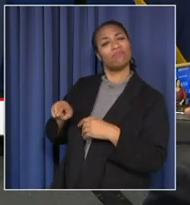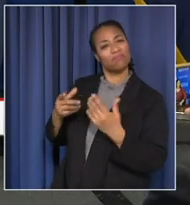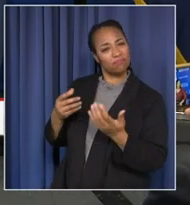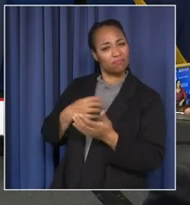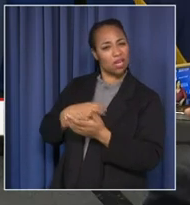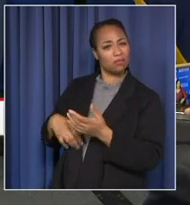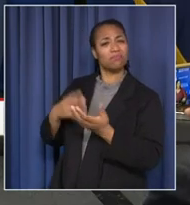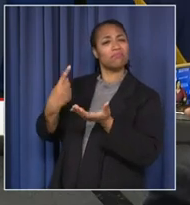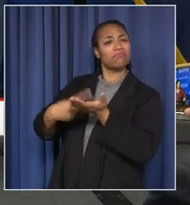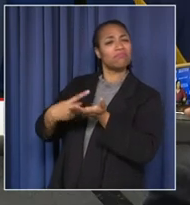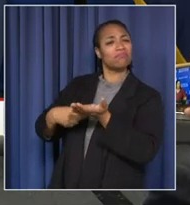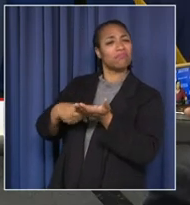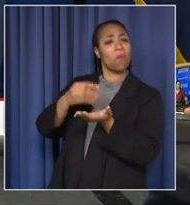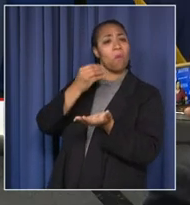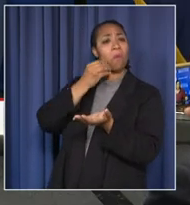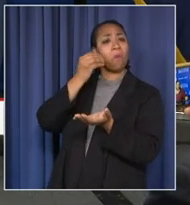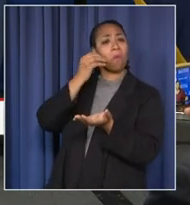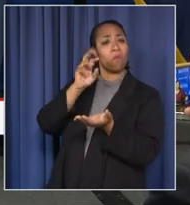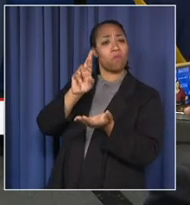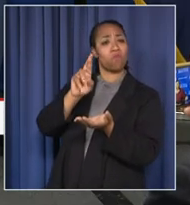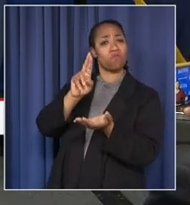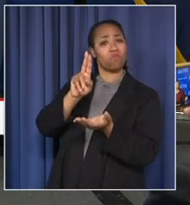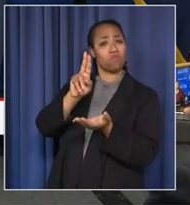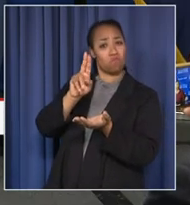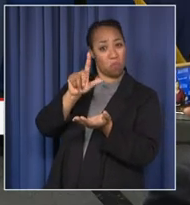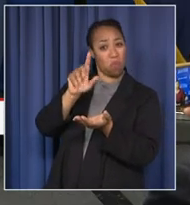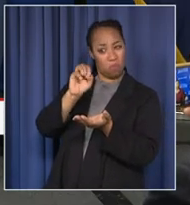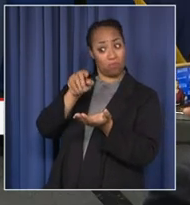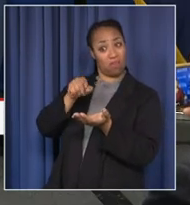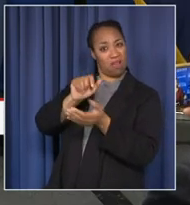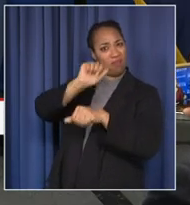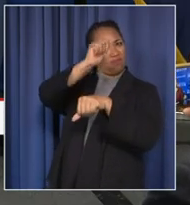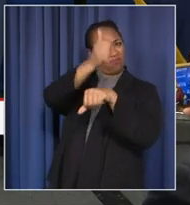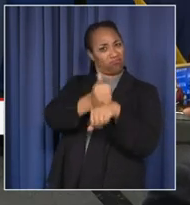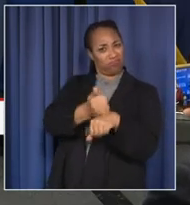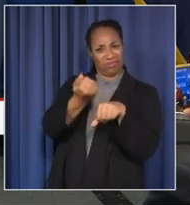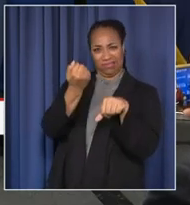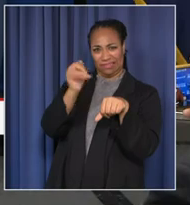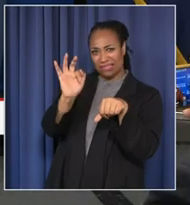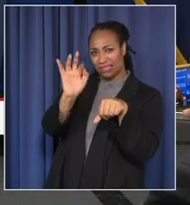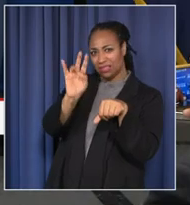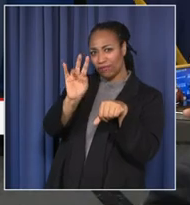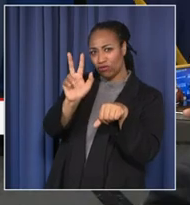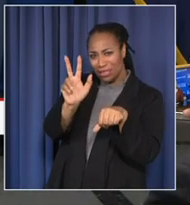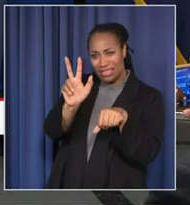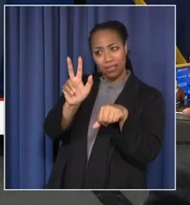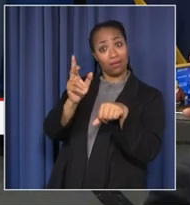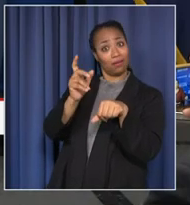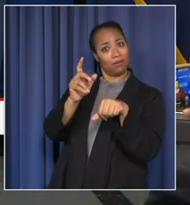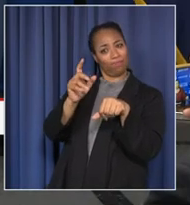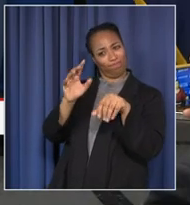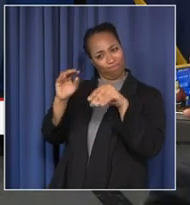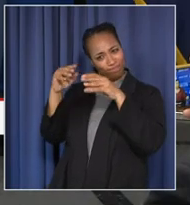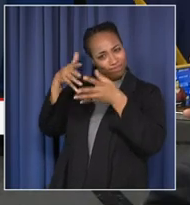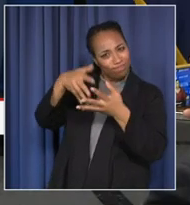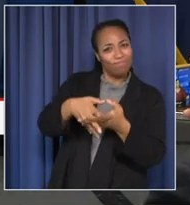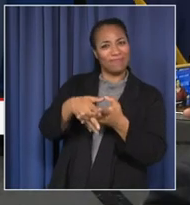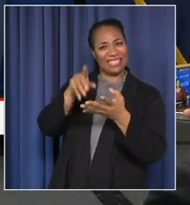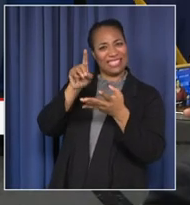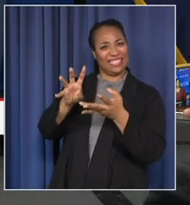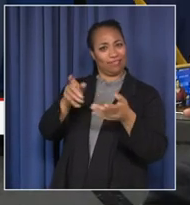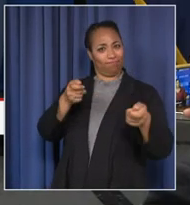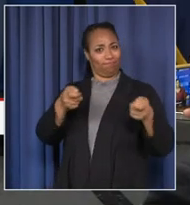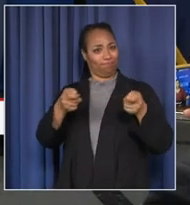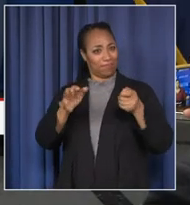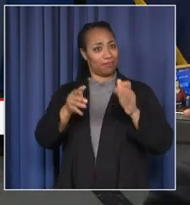hard to win it. As I mentioned in the introduction, President Trump mentioned many times, including this week, that he wants to take over